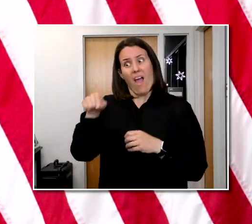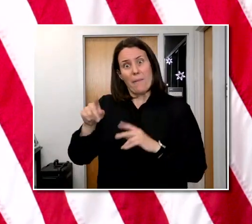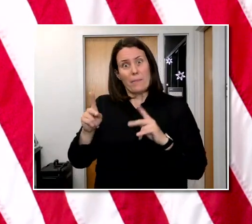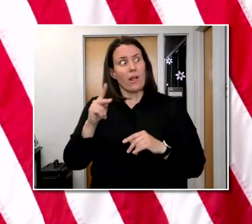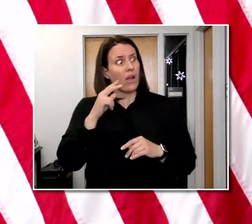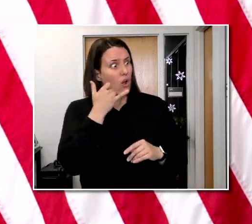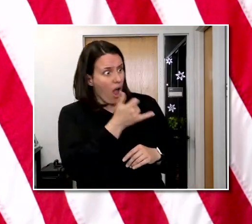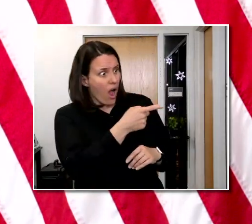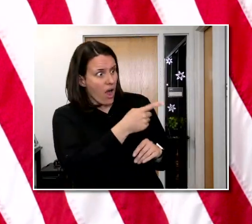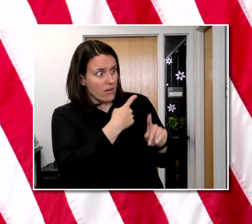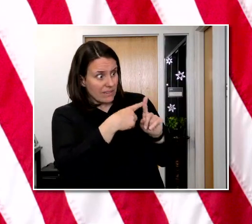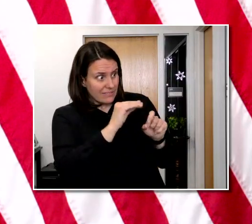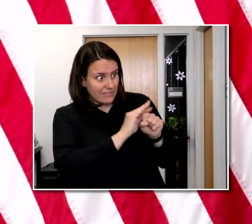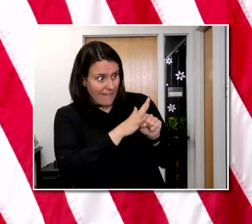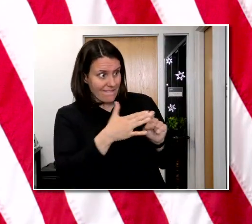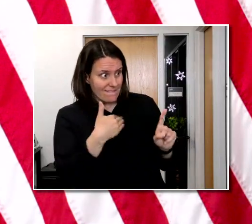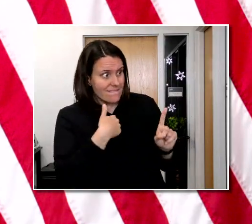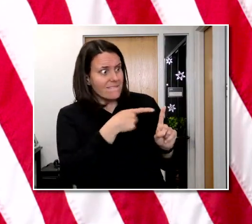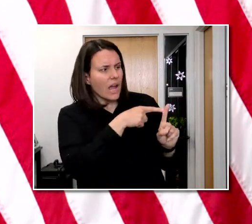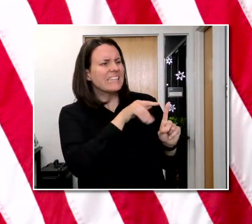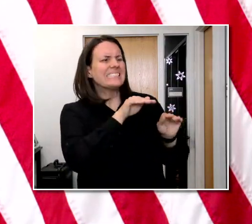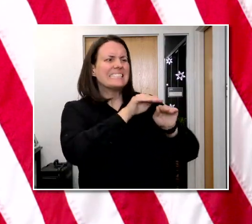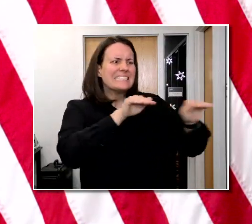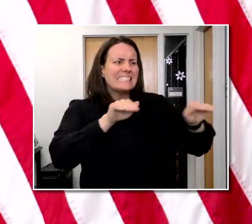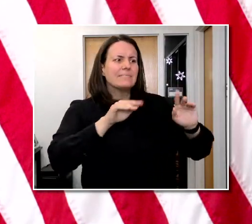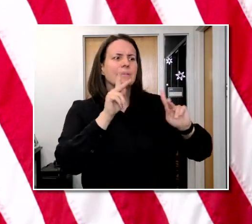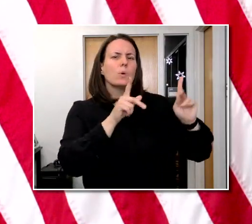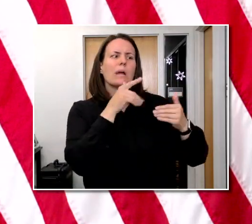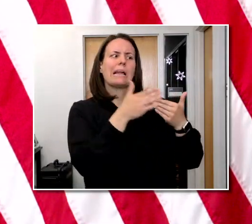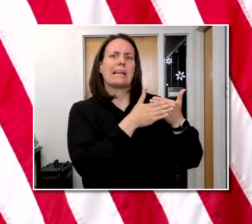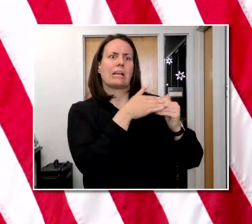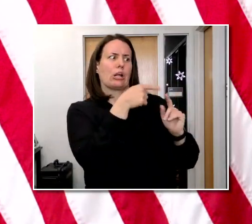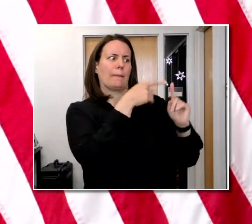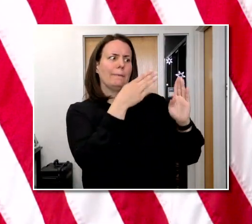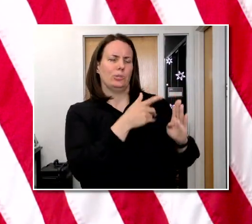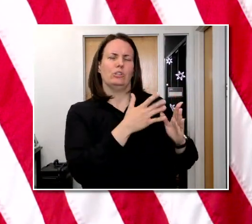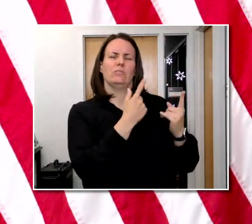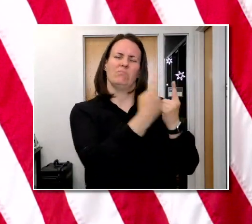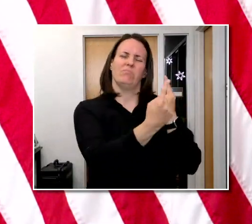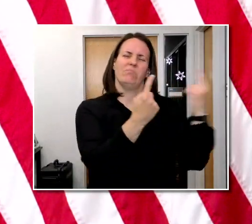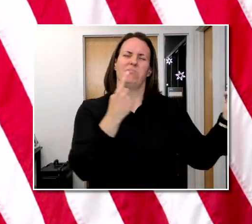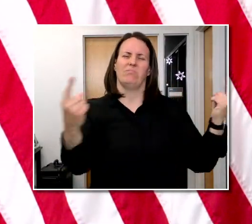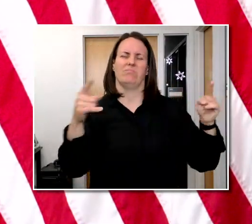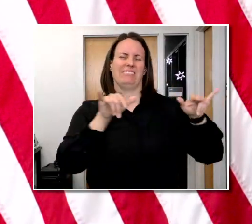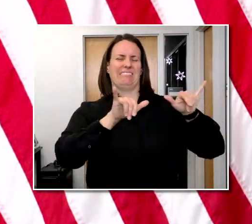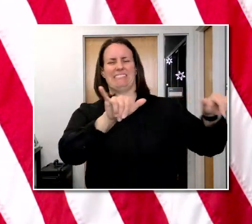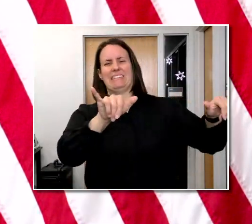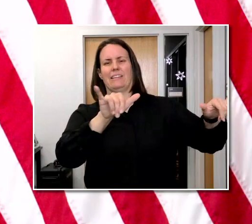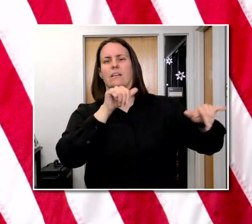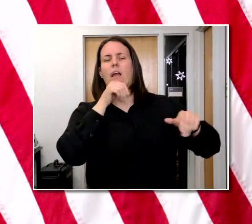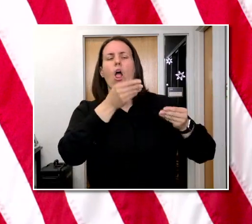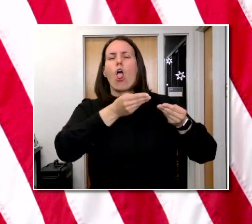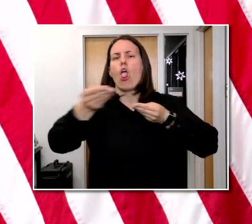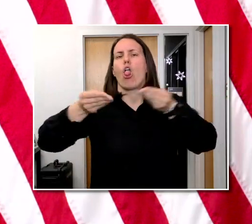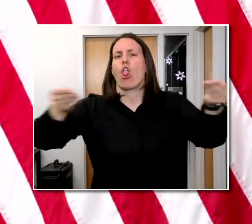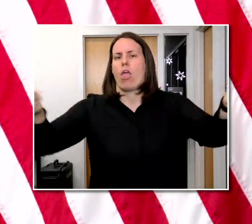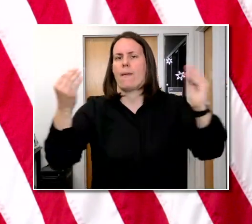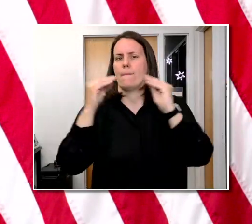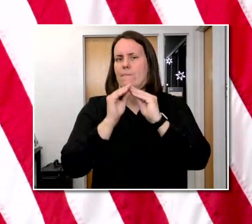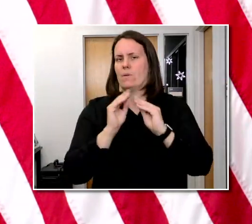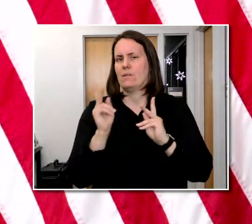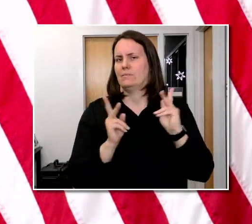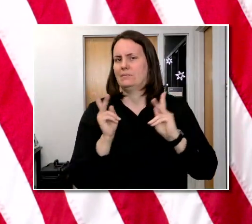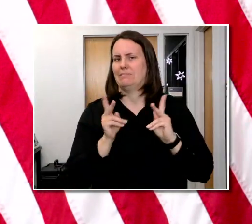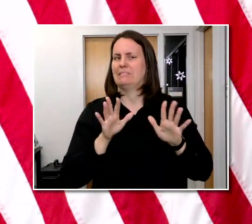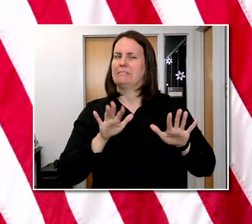of Wisconsin, and those of us working together here at the State Emergency Operations Center will continue to be on that path